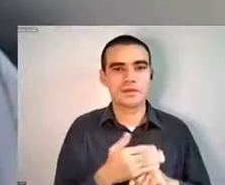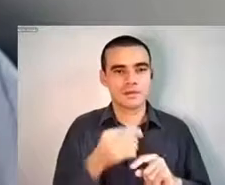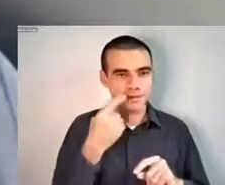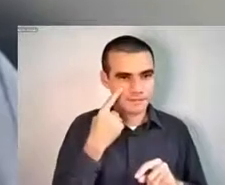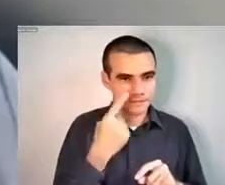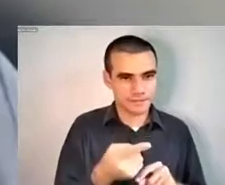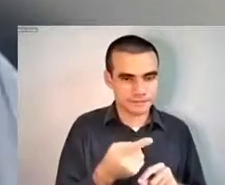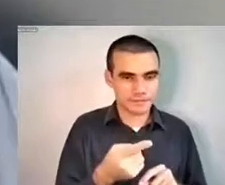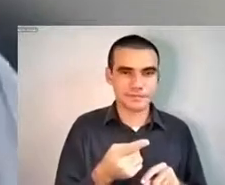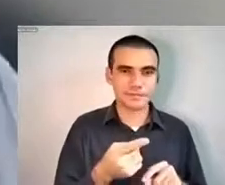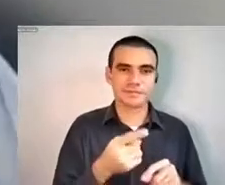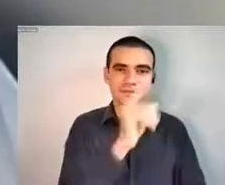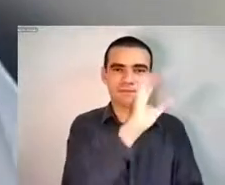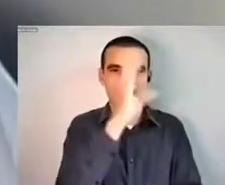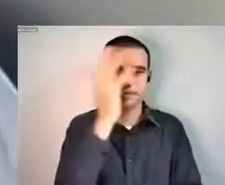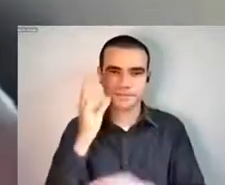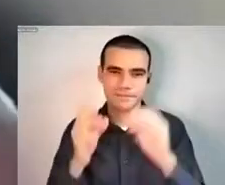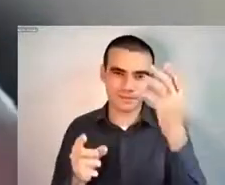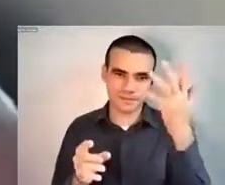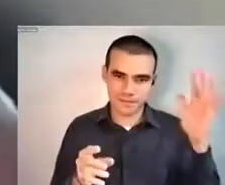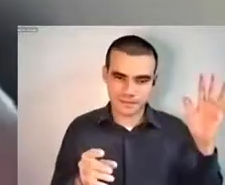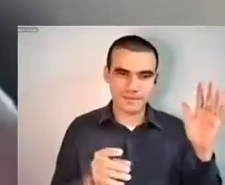If we look at this